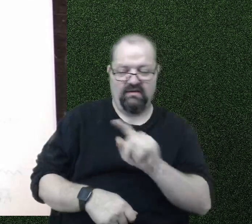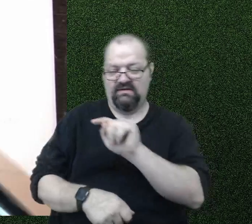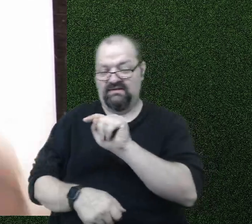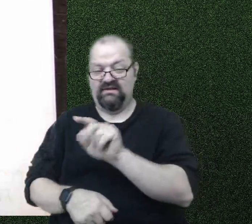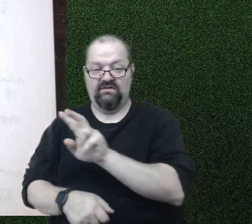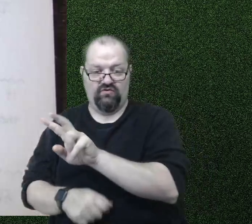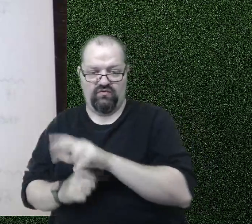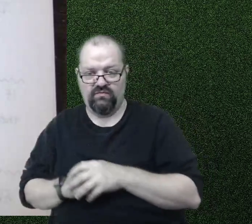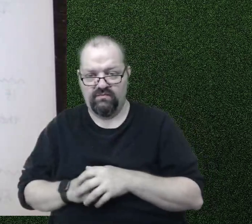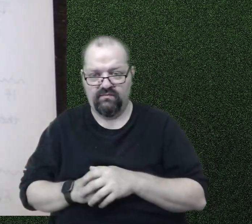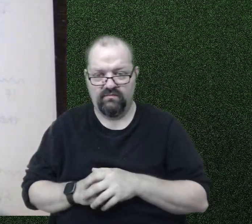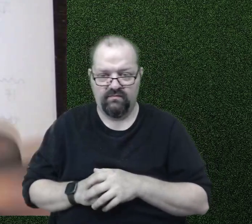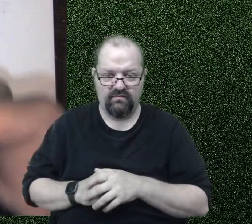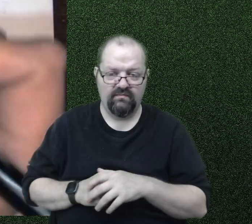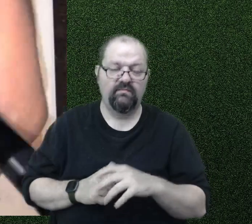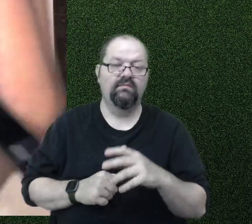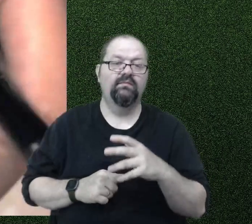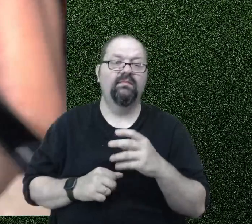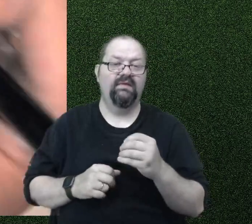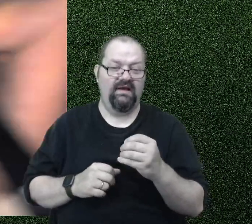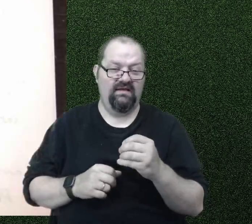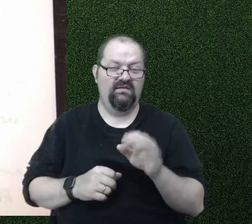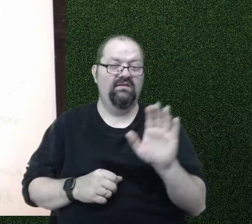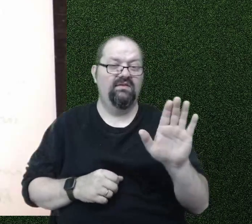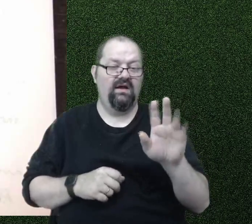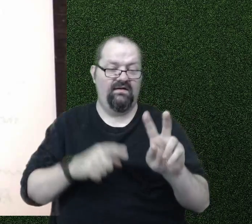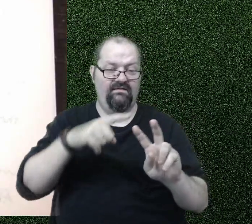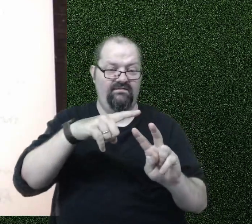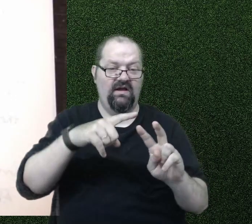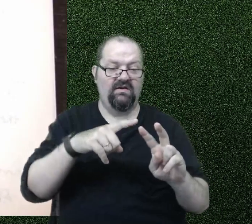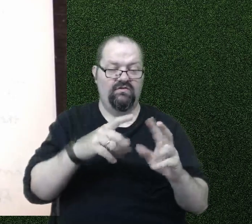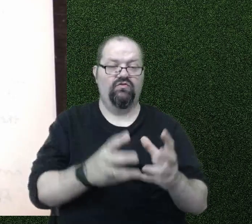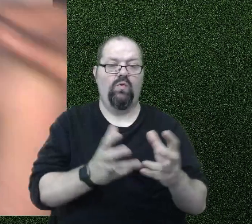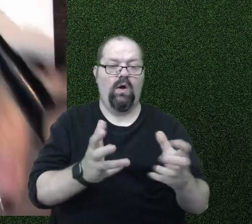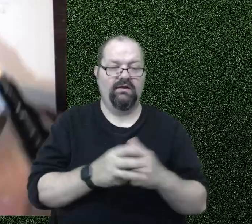And their vector quantities. Now they asked us for the tension.